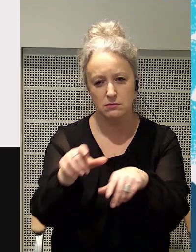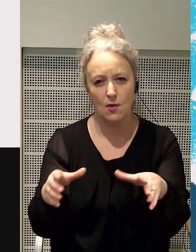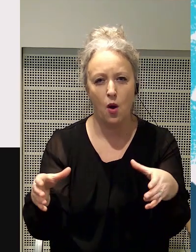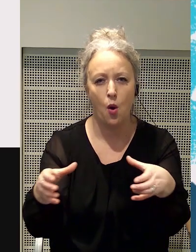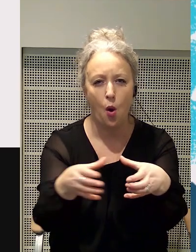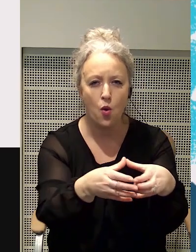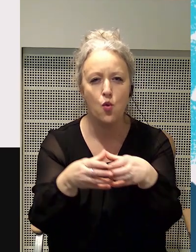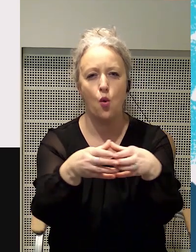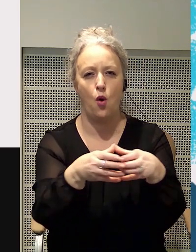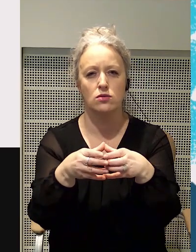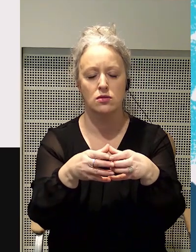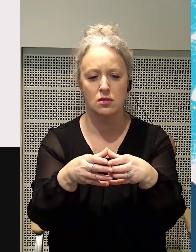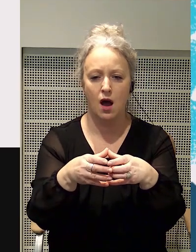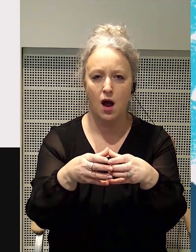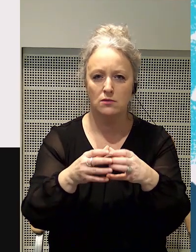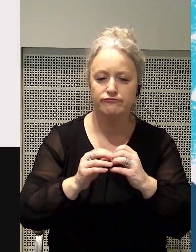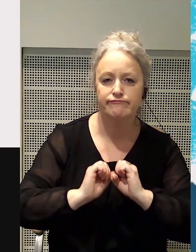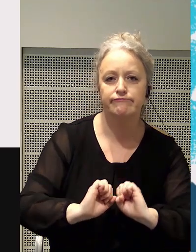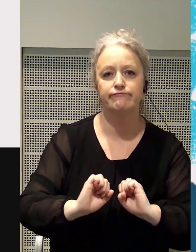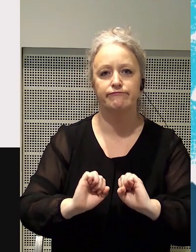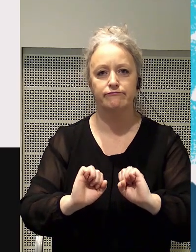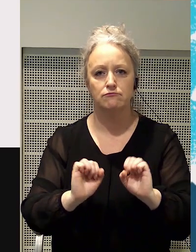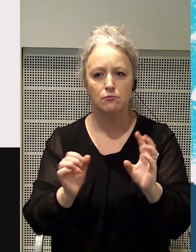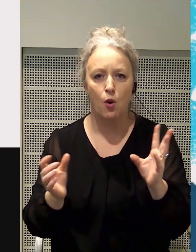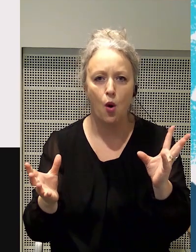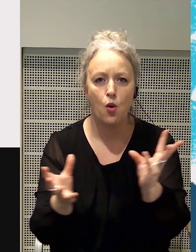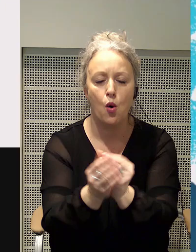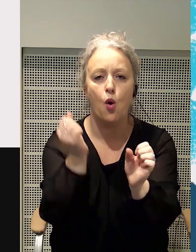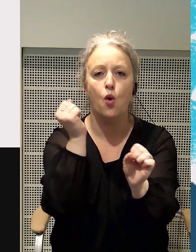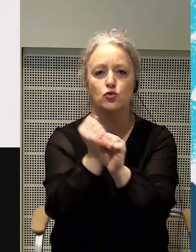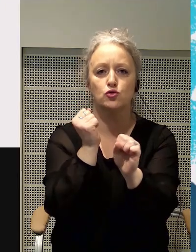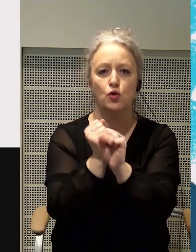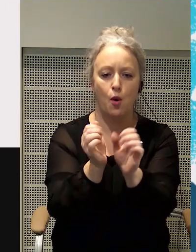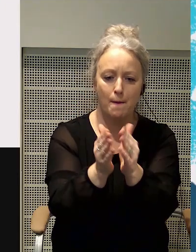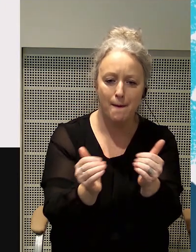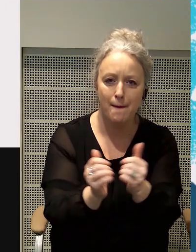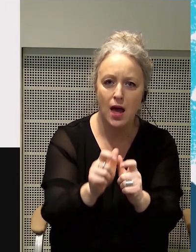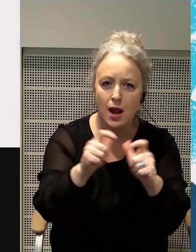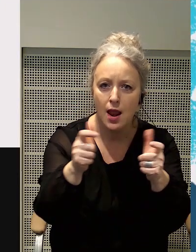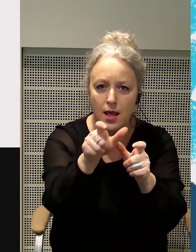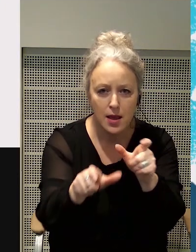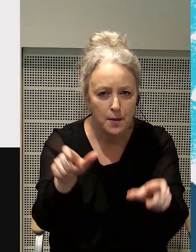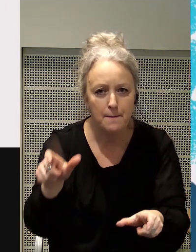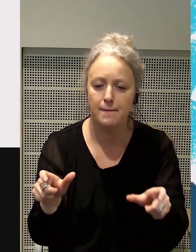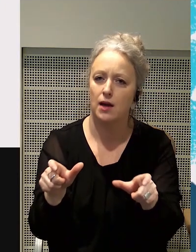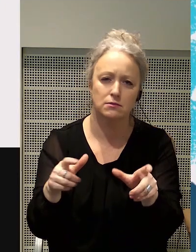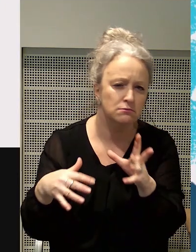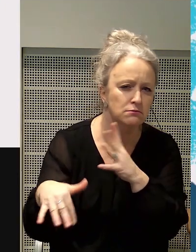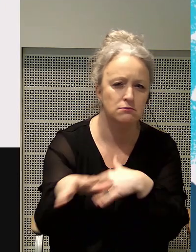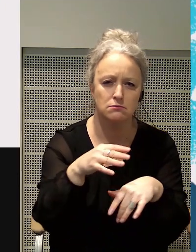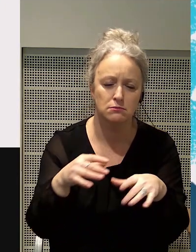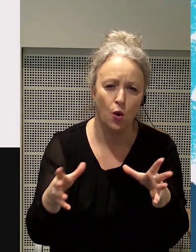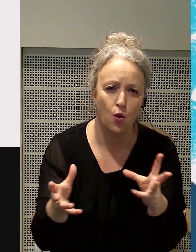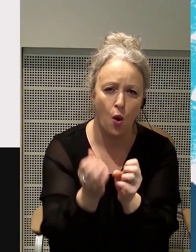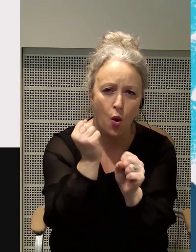like family members, for example, they can actually move mountains. Patient activism in research and drug